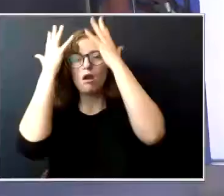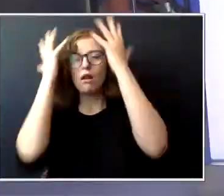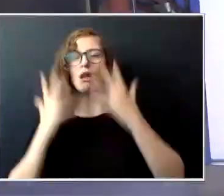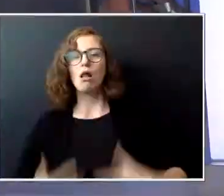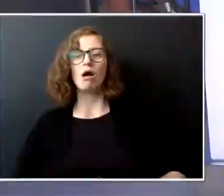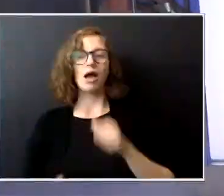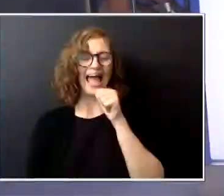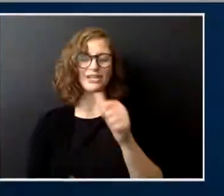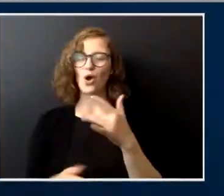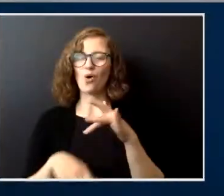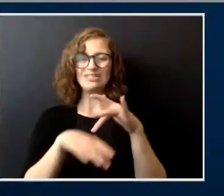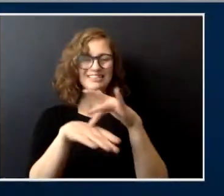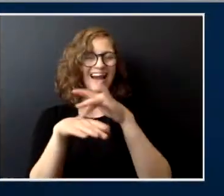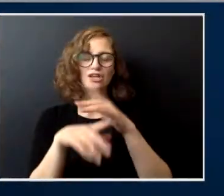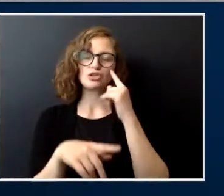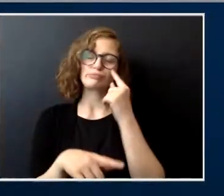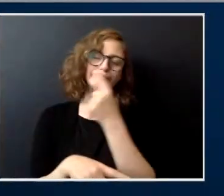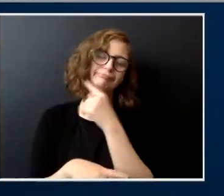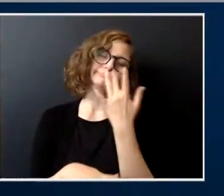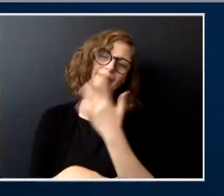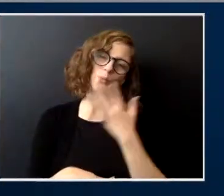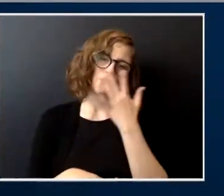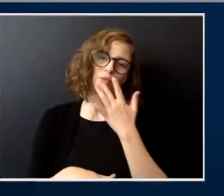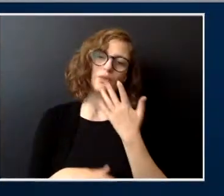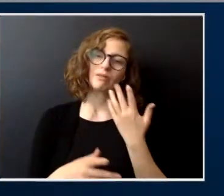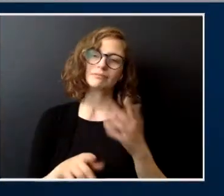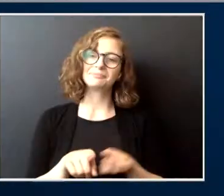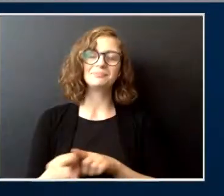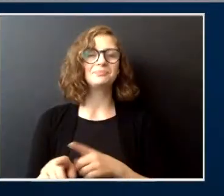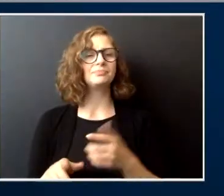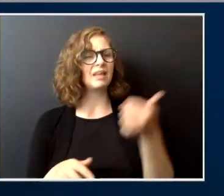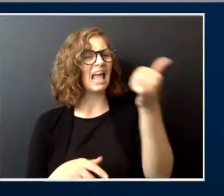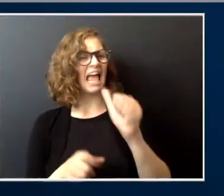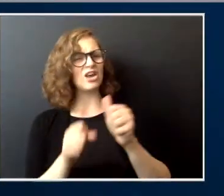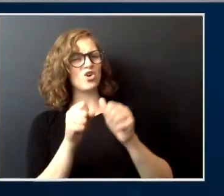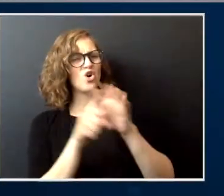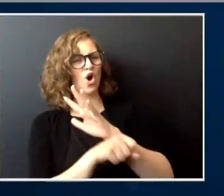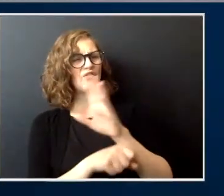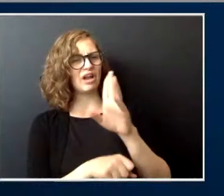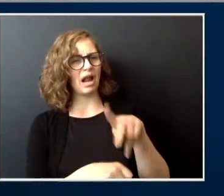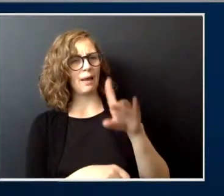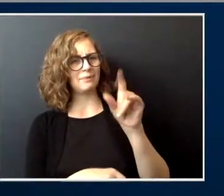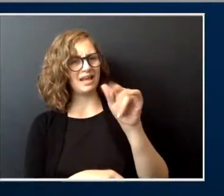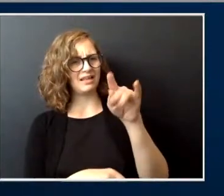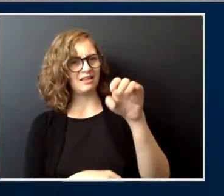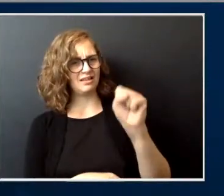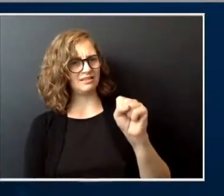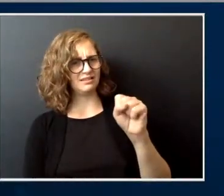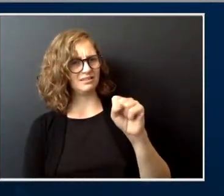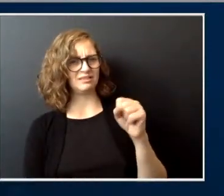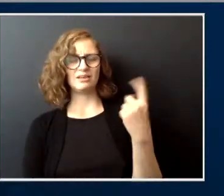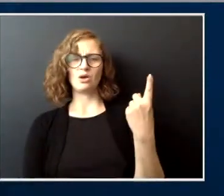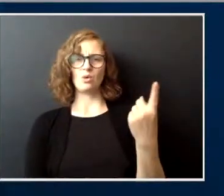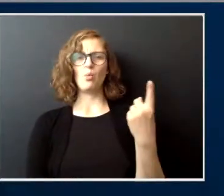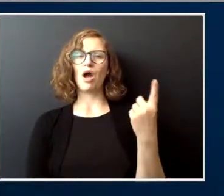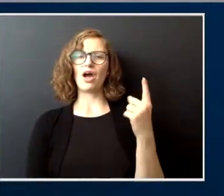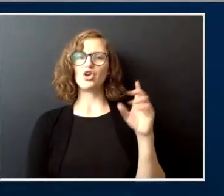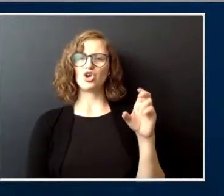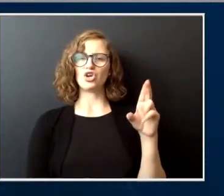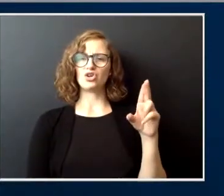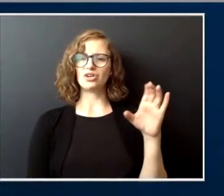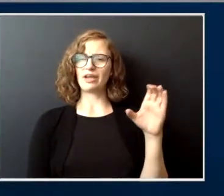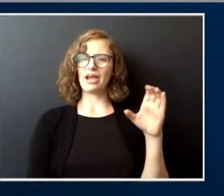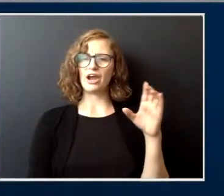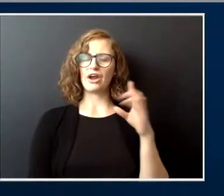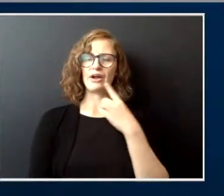so Hawkeye, any COVID updates? Feels like I was talking to one of our urgent care doctors. They're like, I just saw 7 new COVID patients the last couple of days.